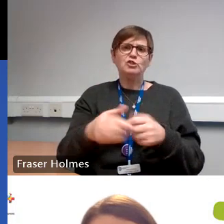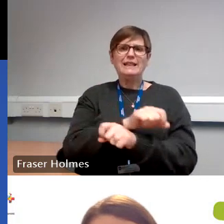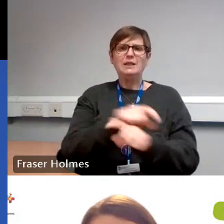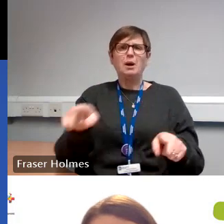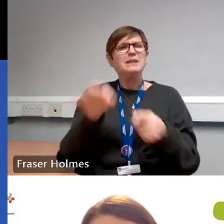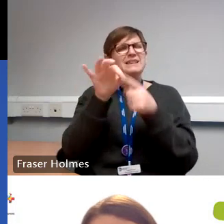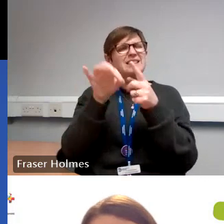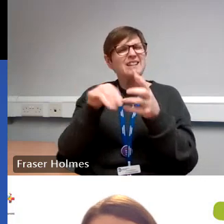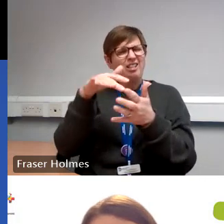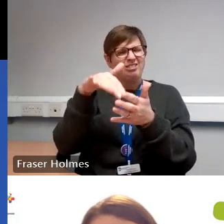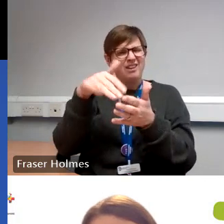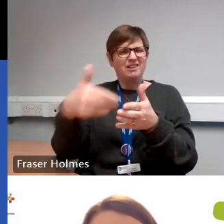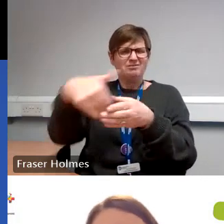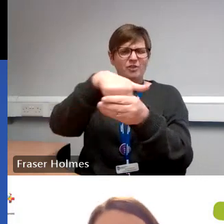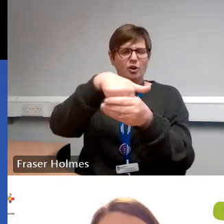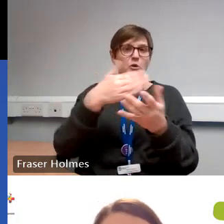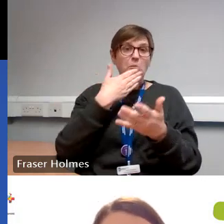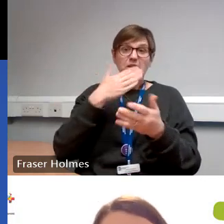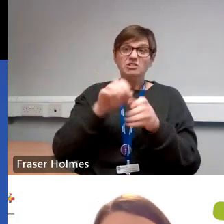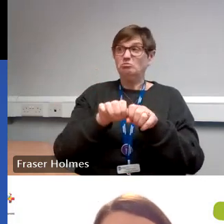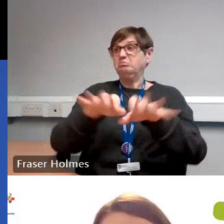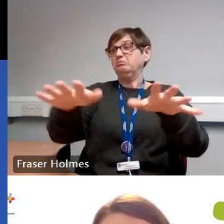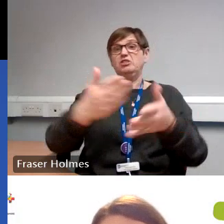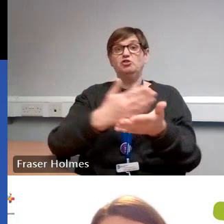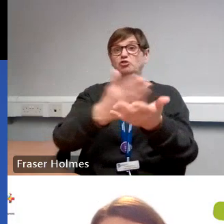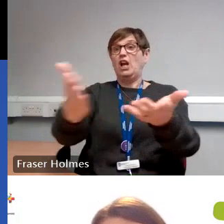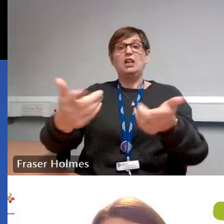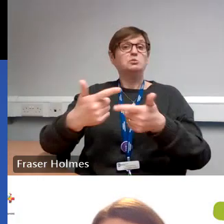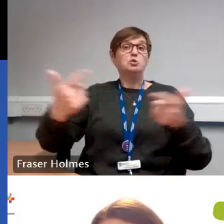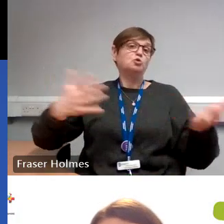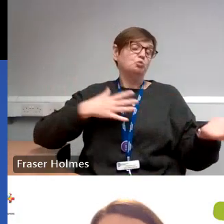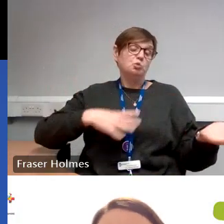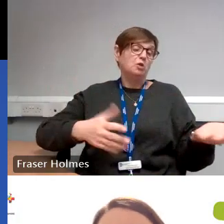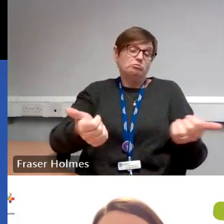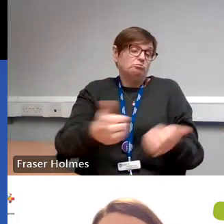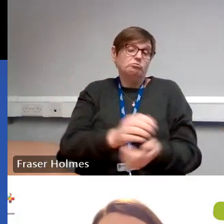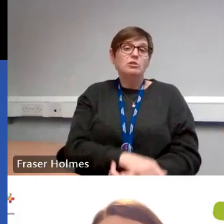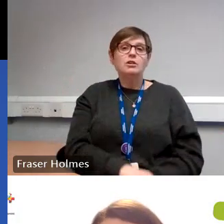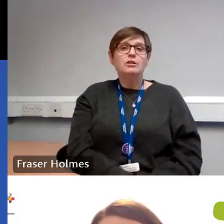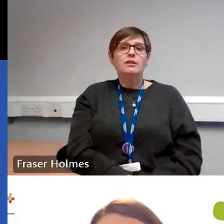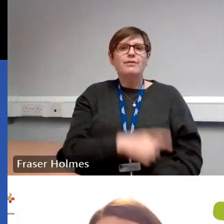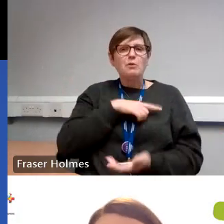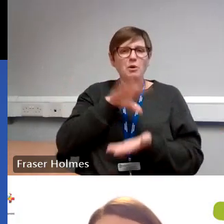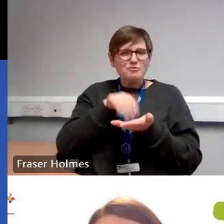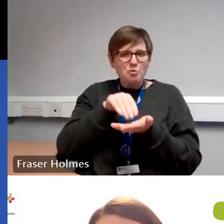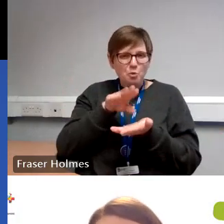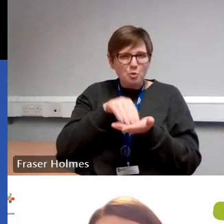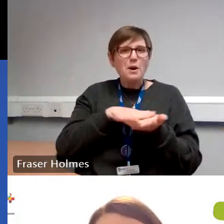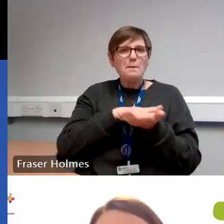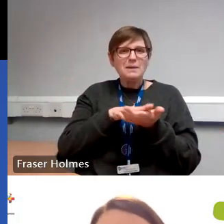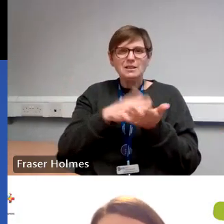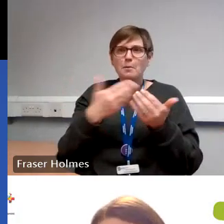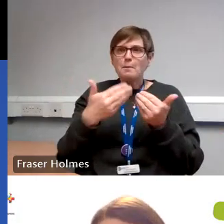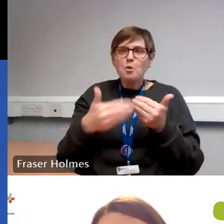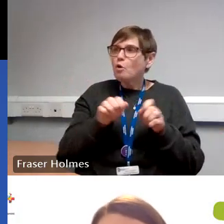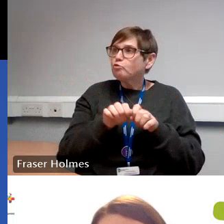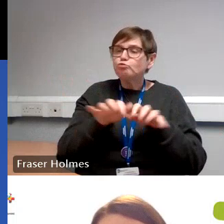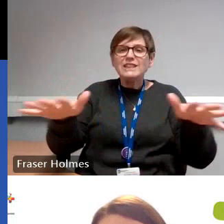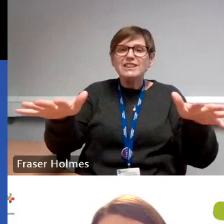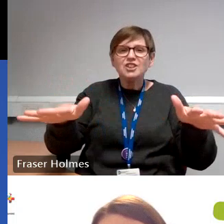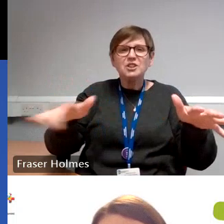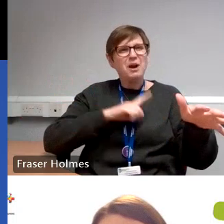And yeah, please do everyone share it far and wide. That's in large part why we record the session, so we can get more reach. We appreciate not